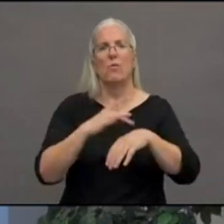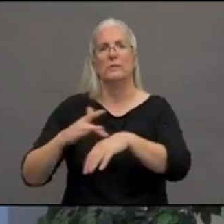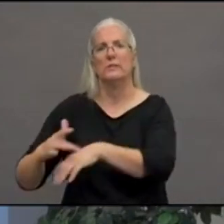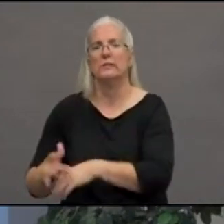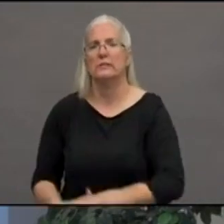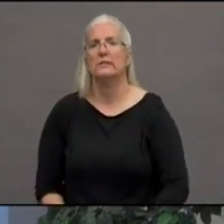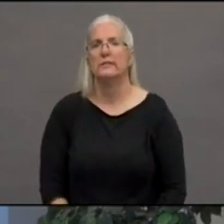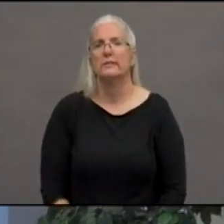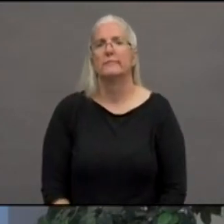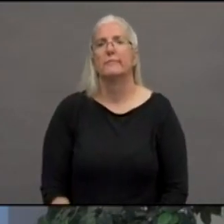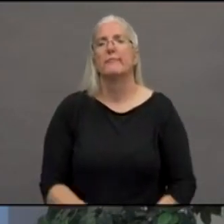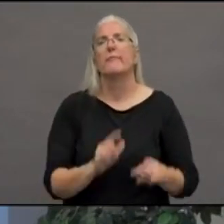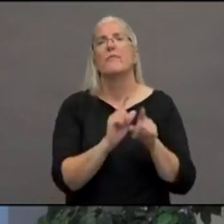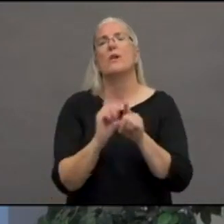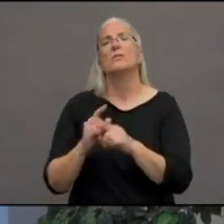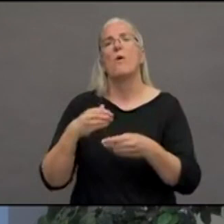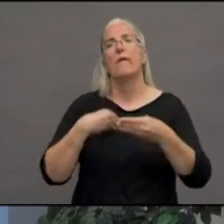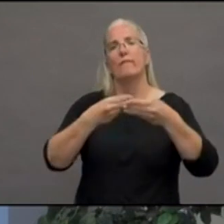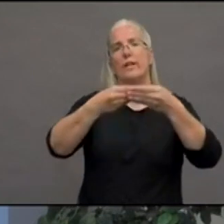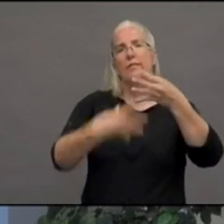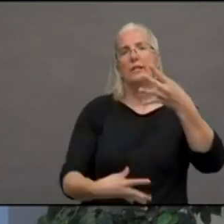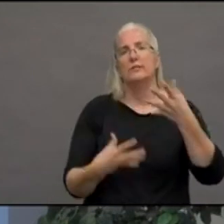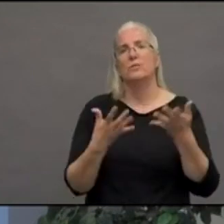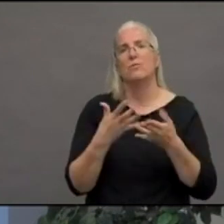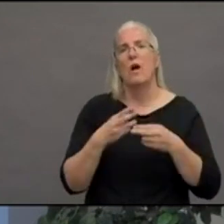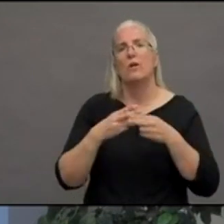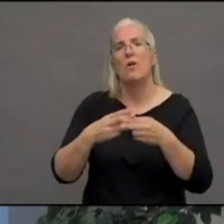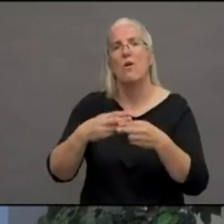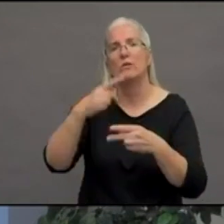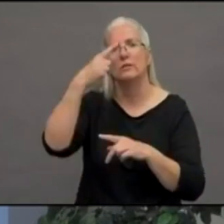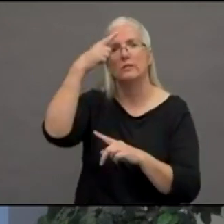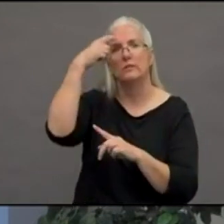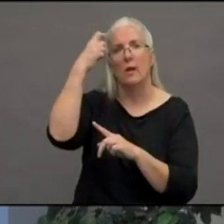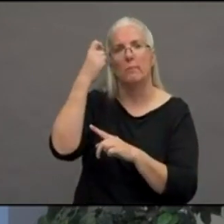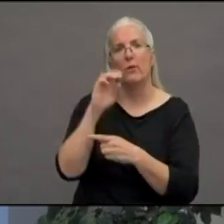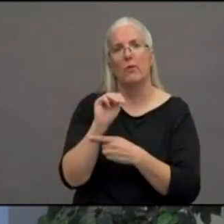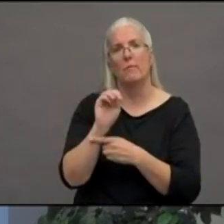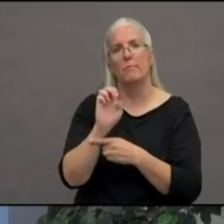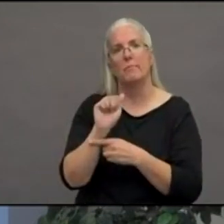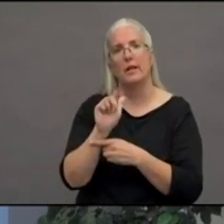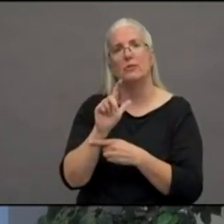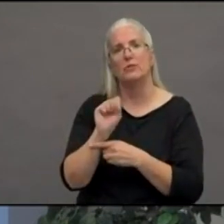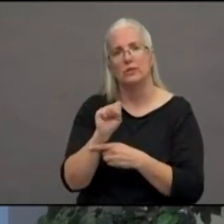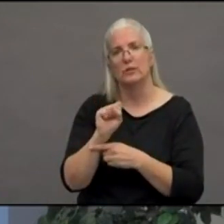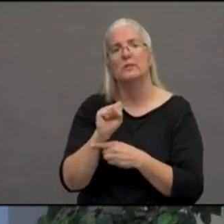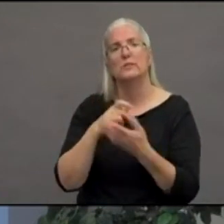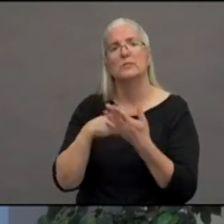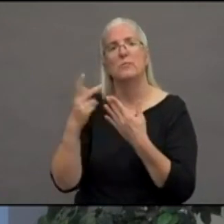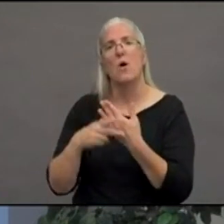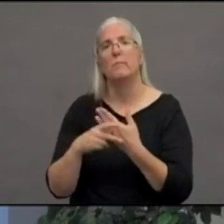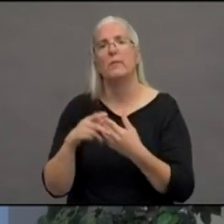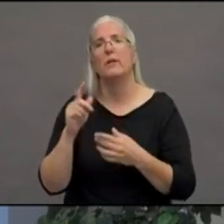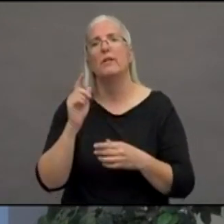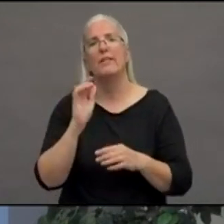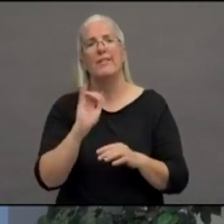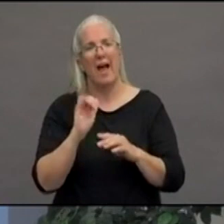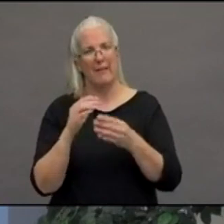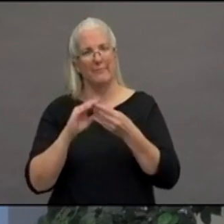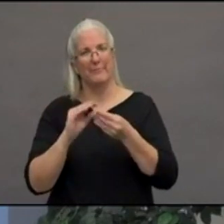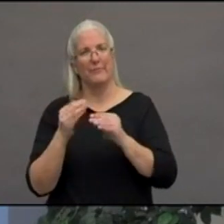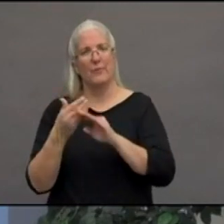have a list of what's called the Summer Meals Program. So as you may recall, as I mentioned, folks were